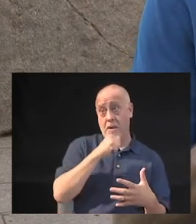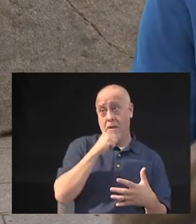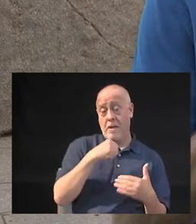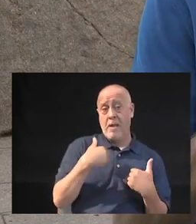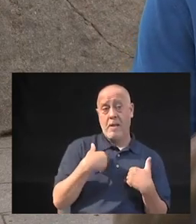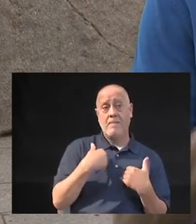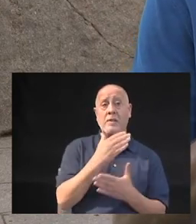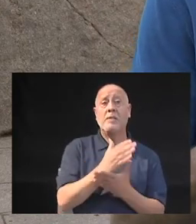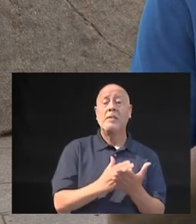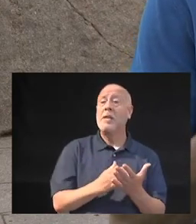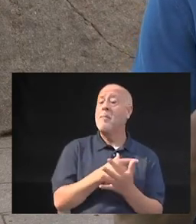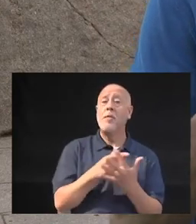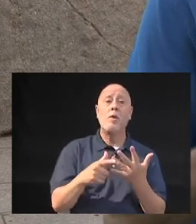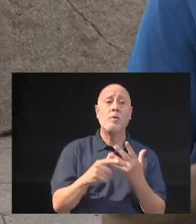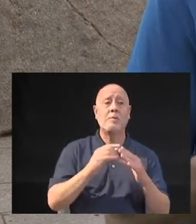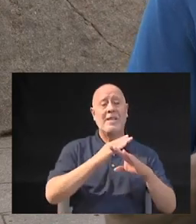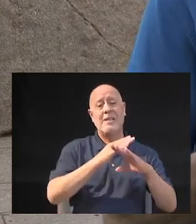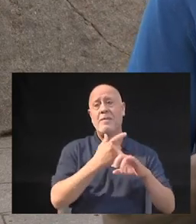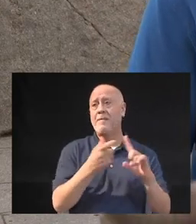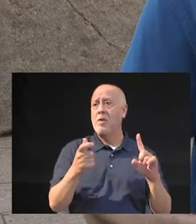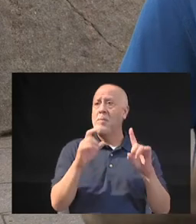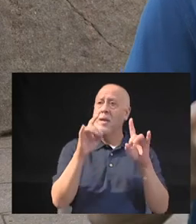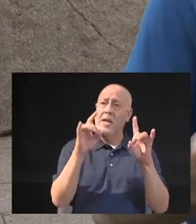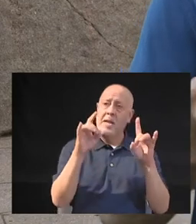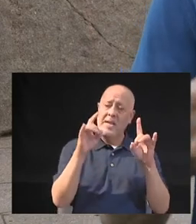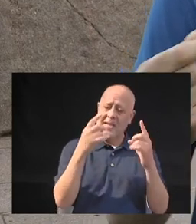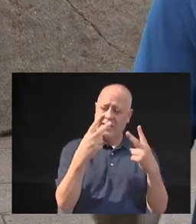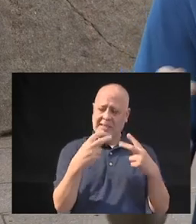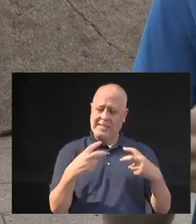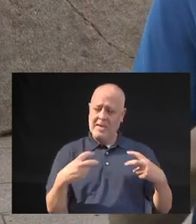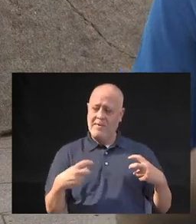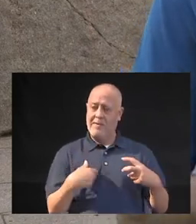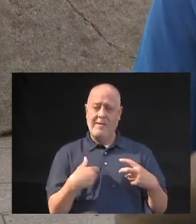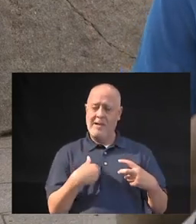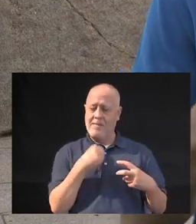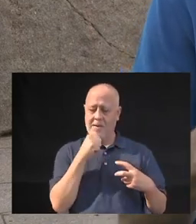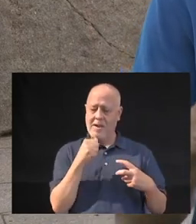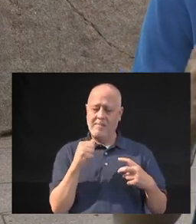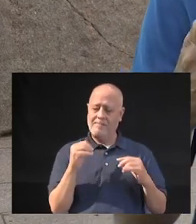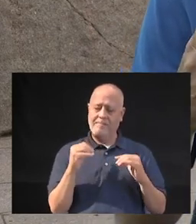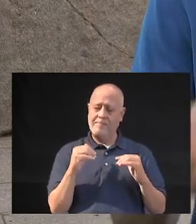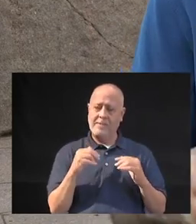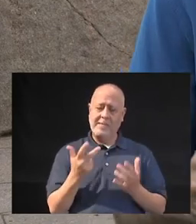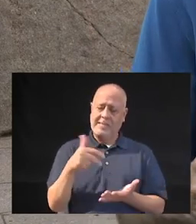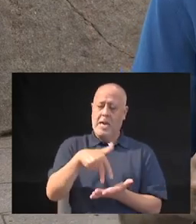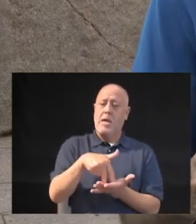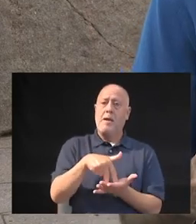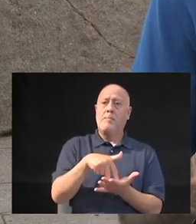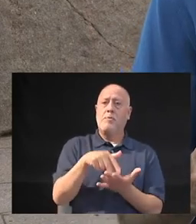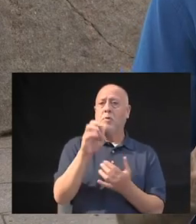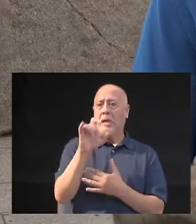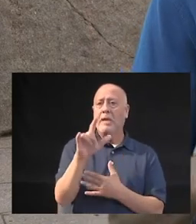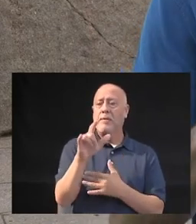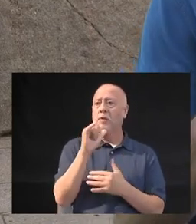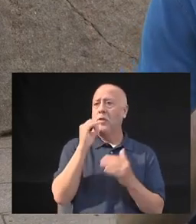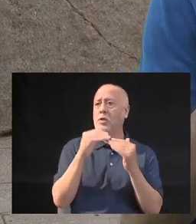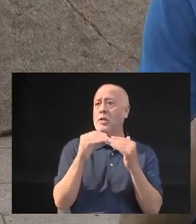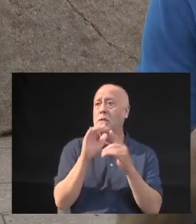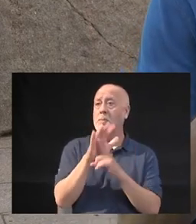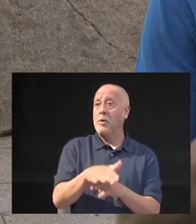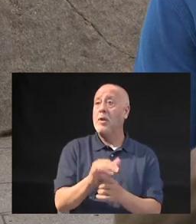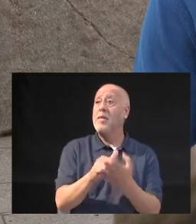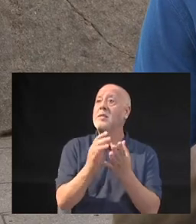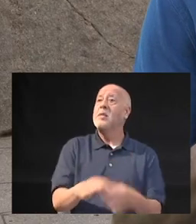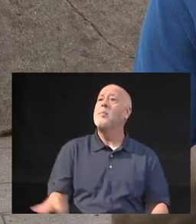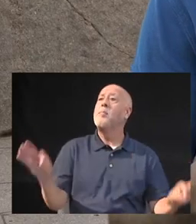of those fears even keep me from examining where I'm not standing up to evil, injustice, and oppression. And that's an